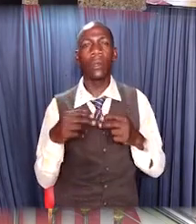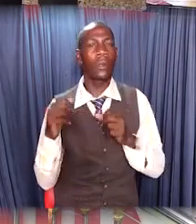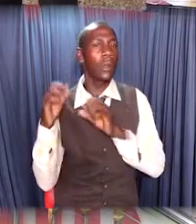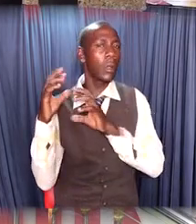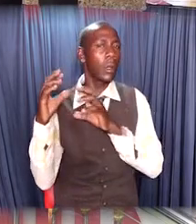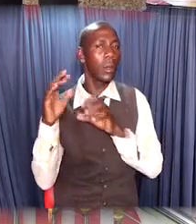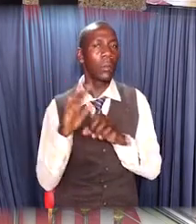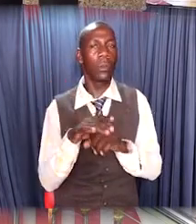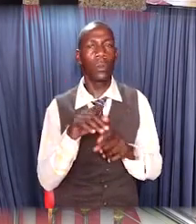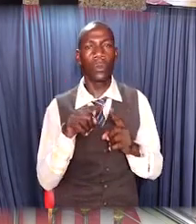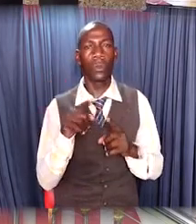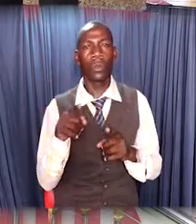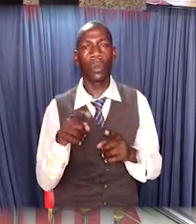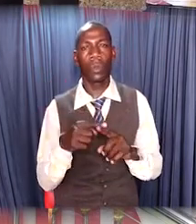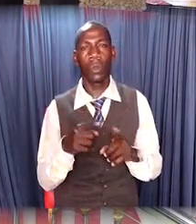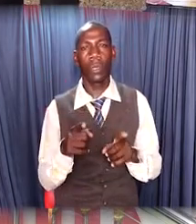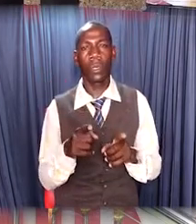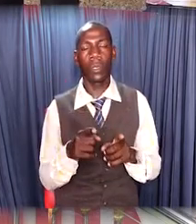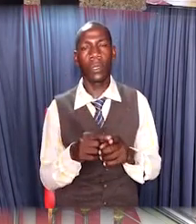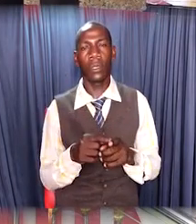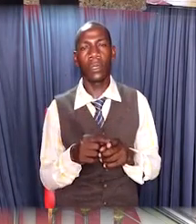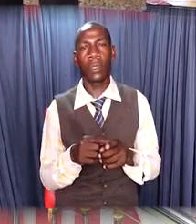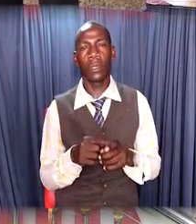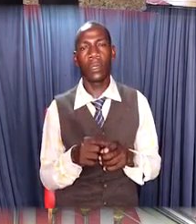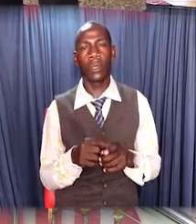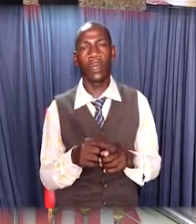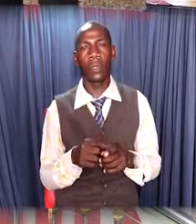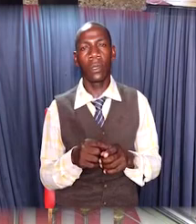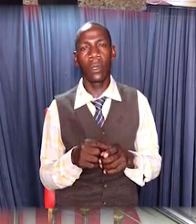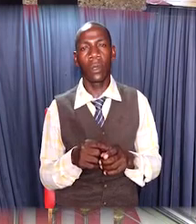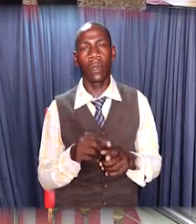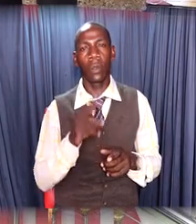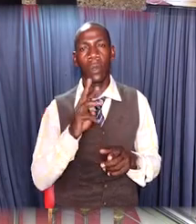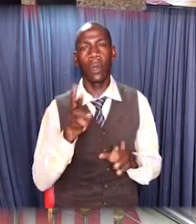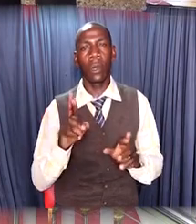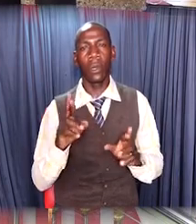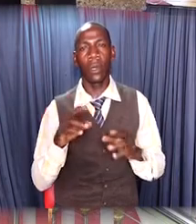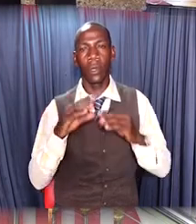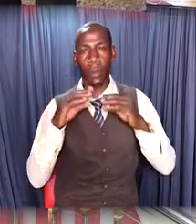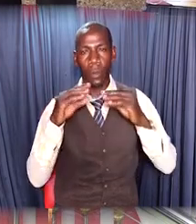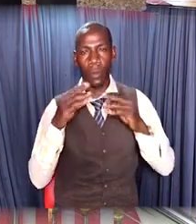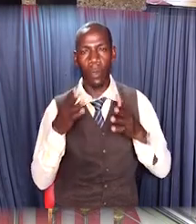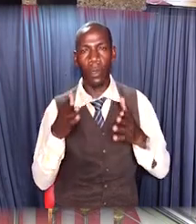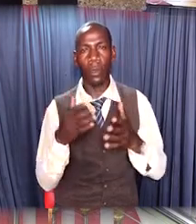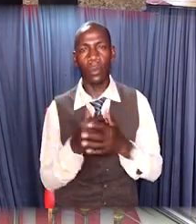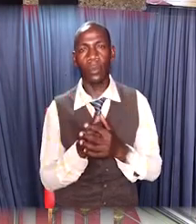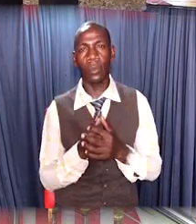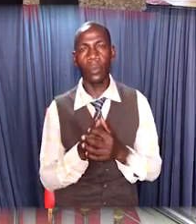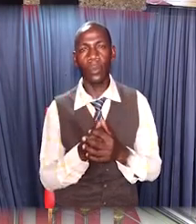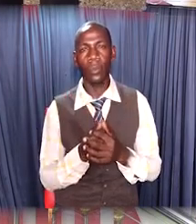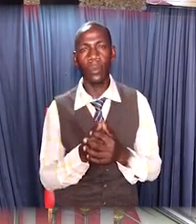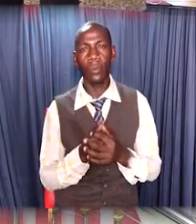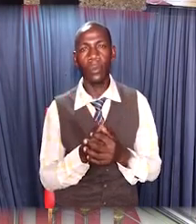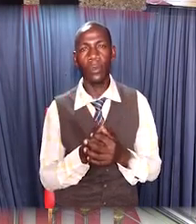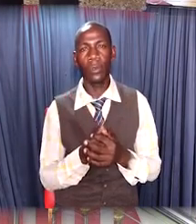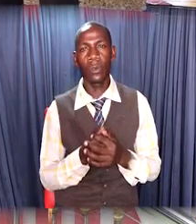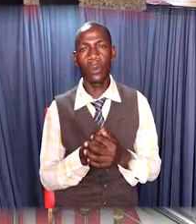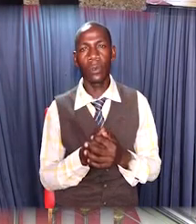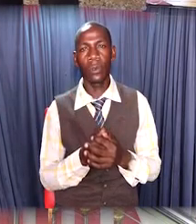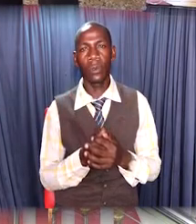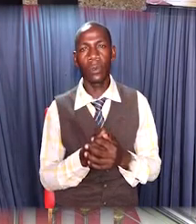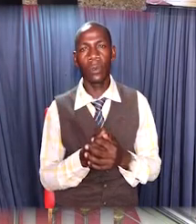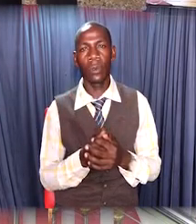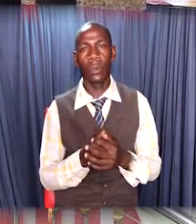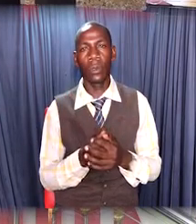are so many weights of debt around you. Ndio sisi tuko tayari kwa mkutano. That's why you are ready for the crusade. Angaa